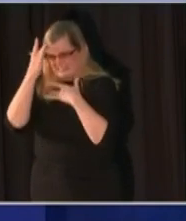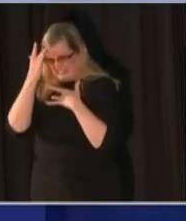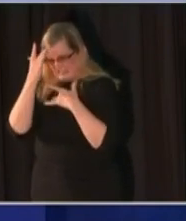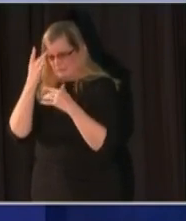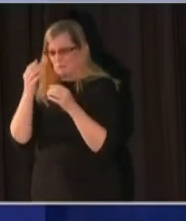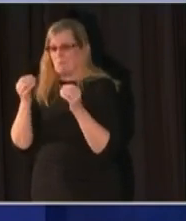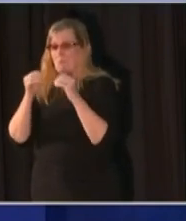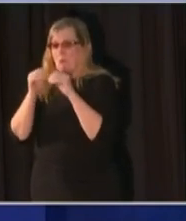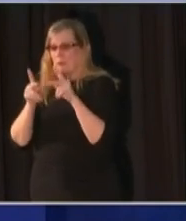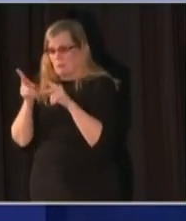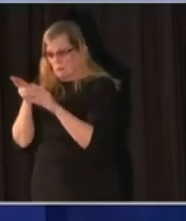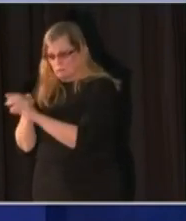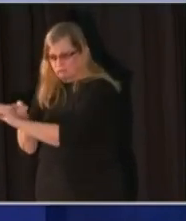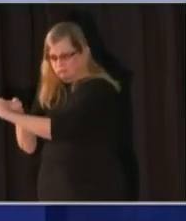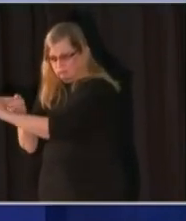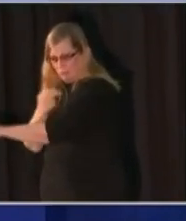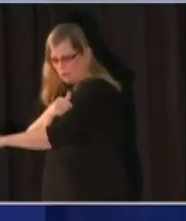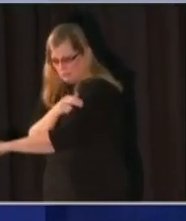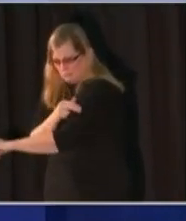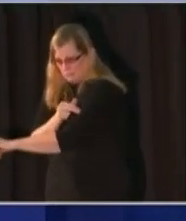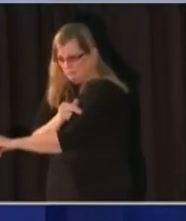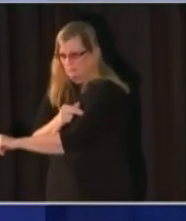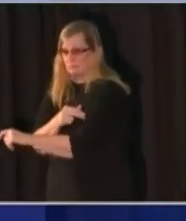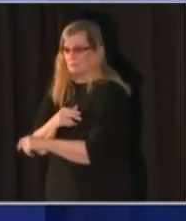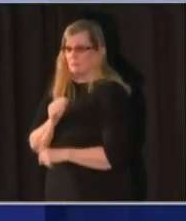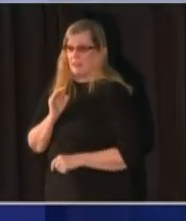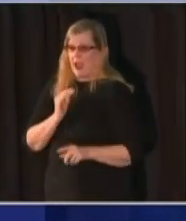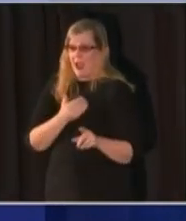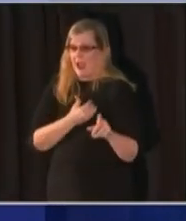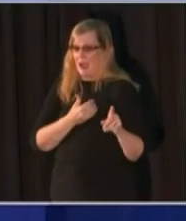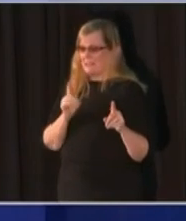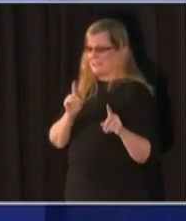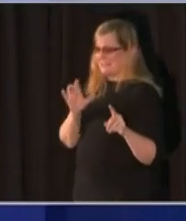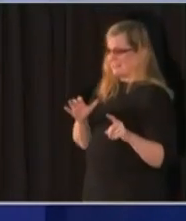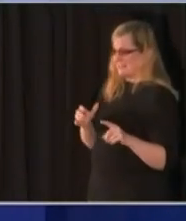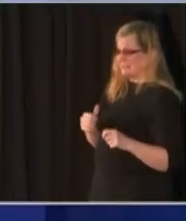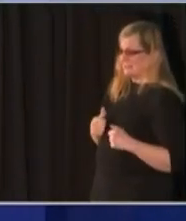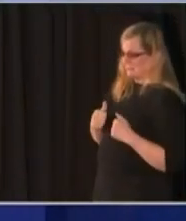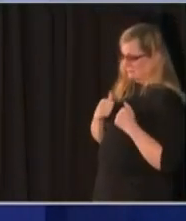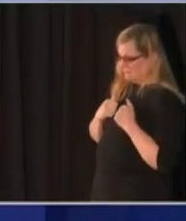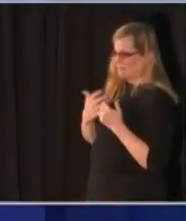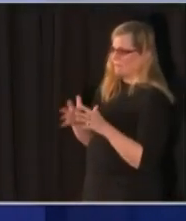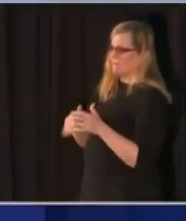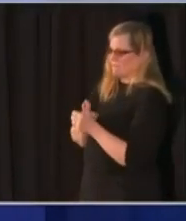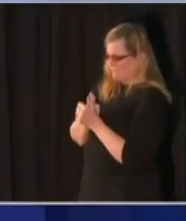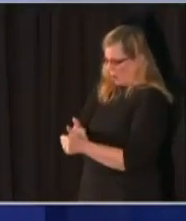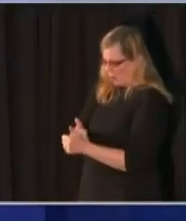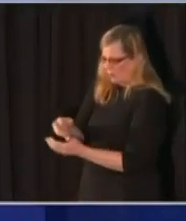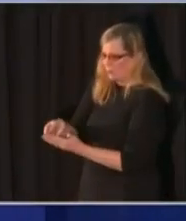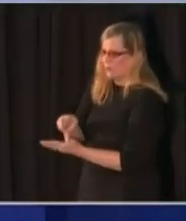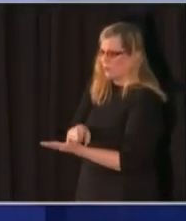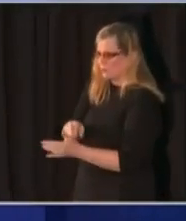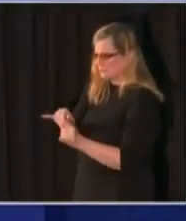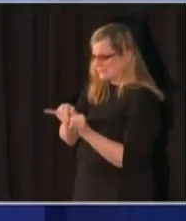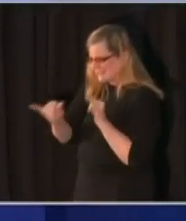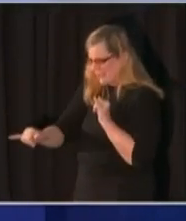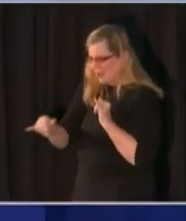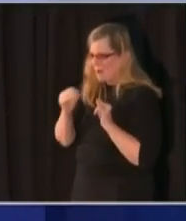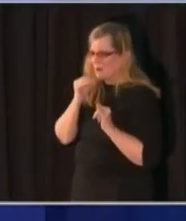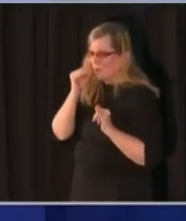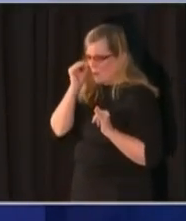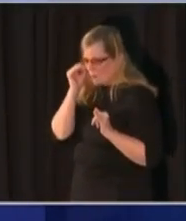our residents have been very responsive to staying at home and helping us flatten the curve, which we are